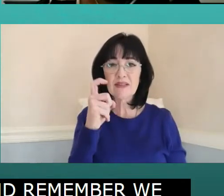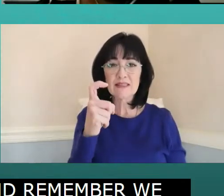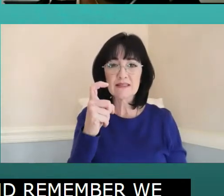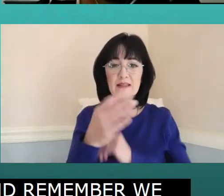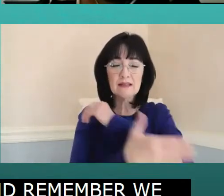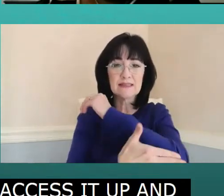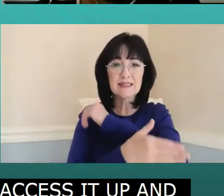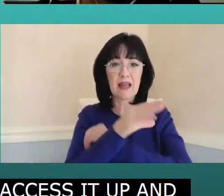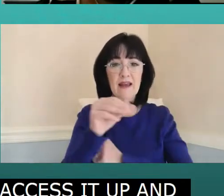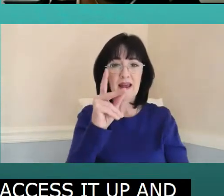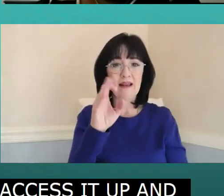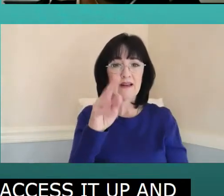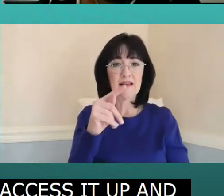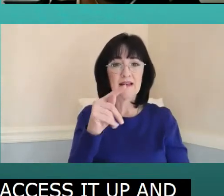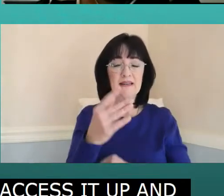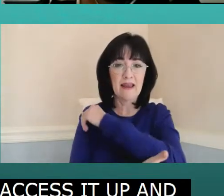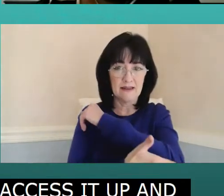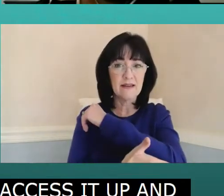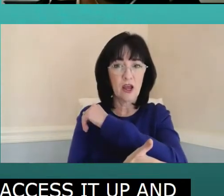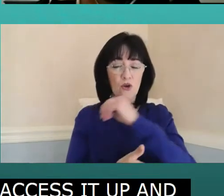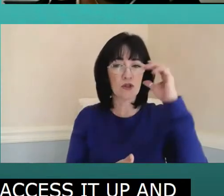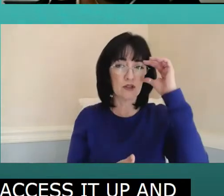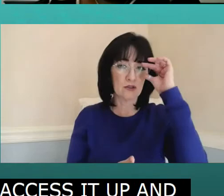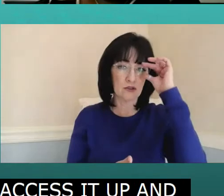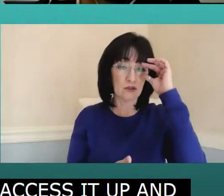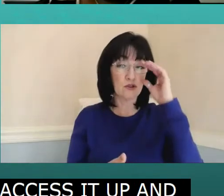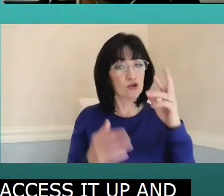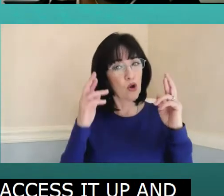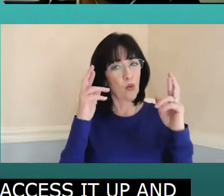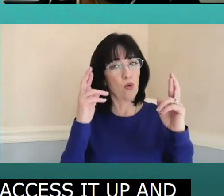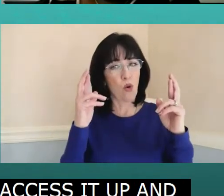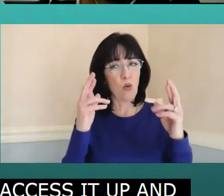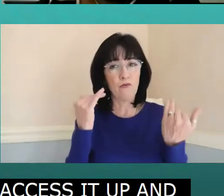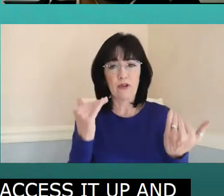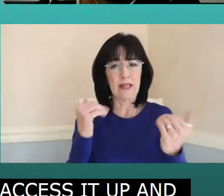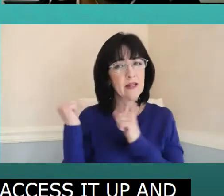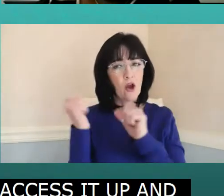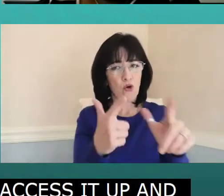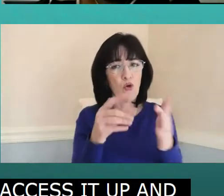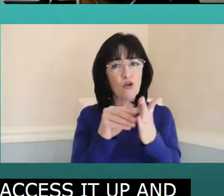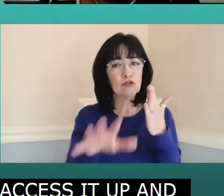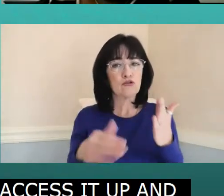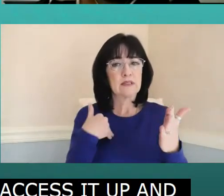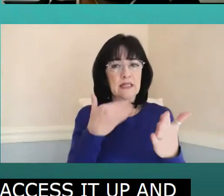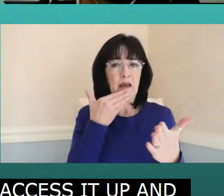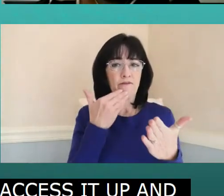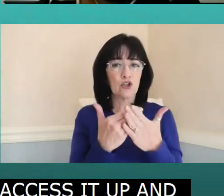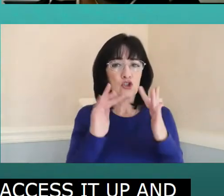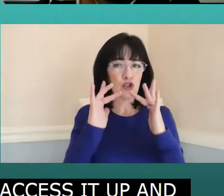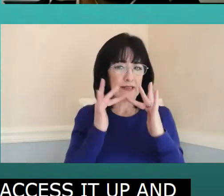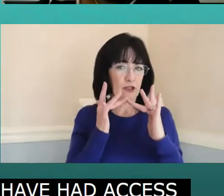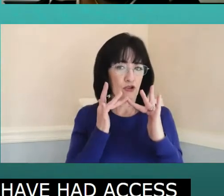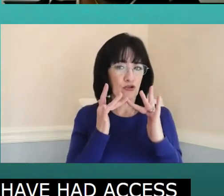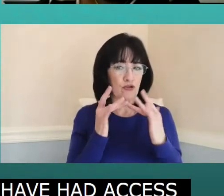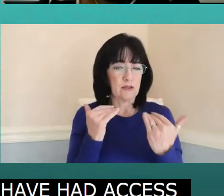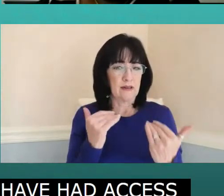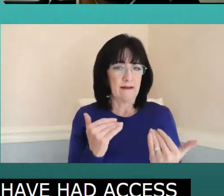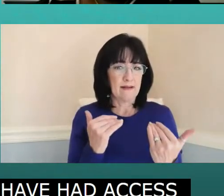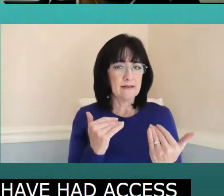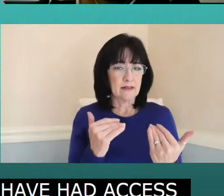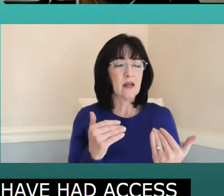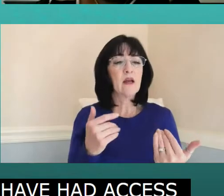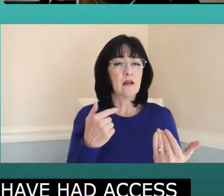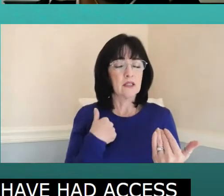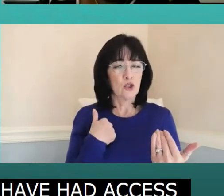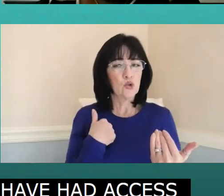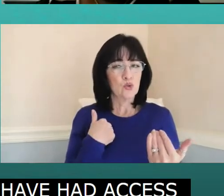counties. So hopefully our students have had access, and we've even worked on affordability packages for many of our students.